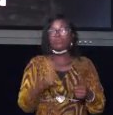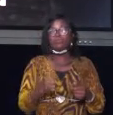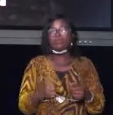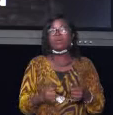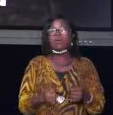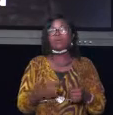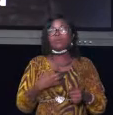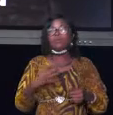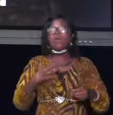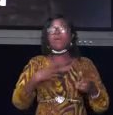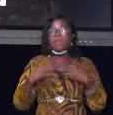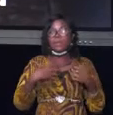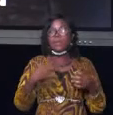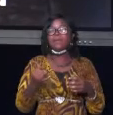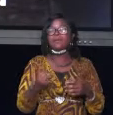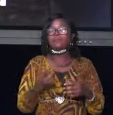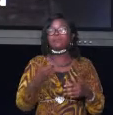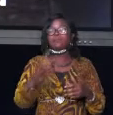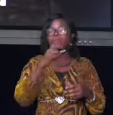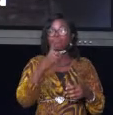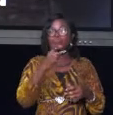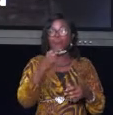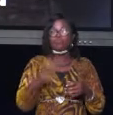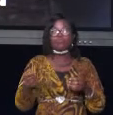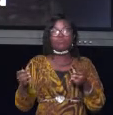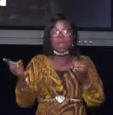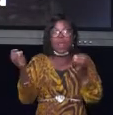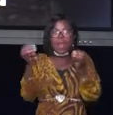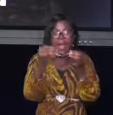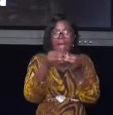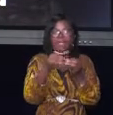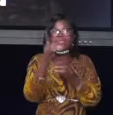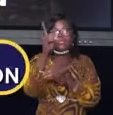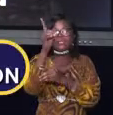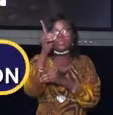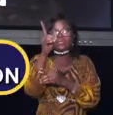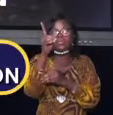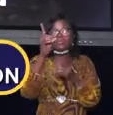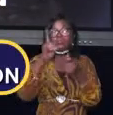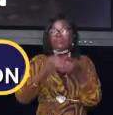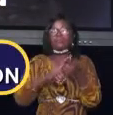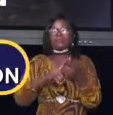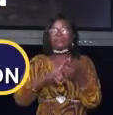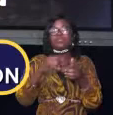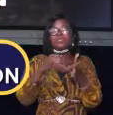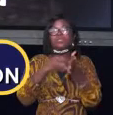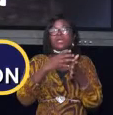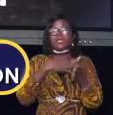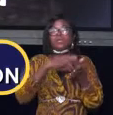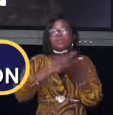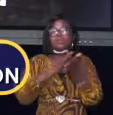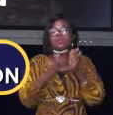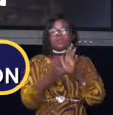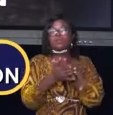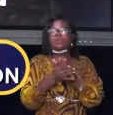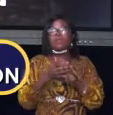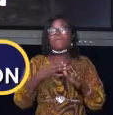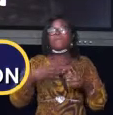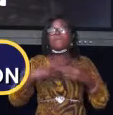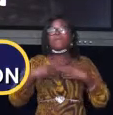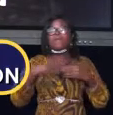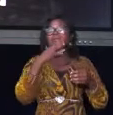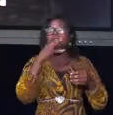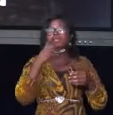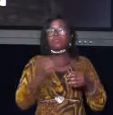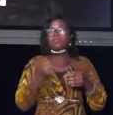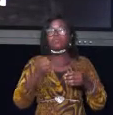To form the past tense of blame, we only add D to it, and it becomes blamed. Look at